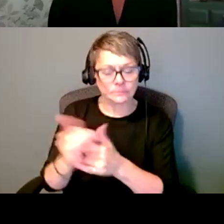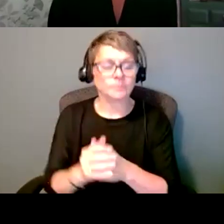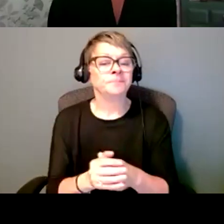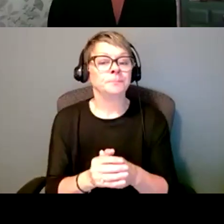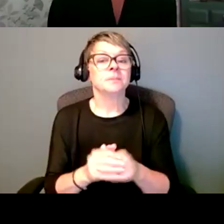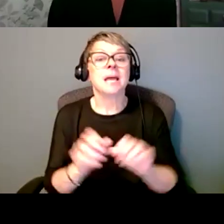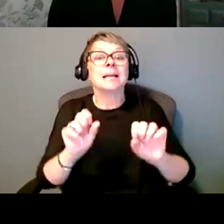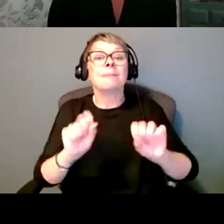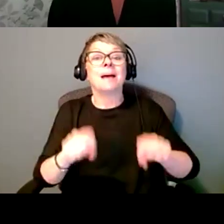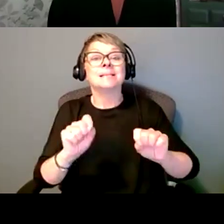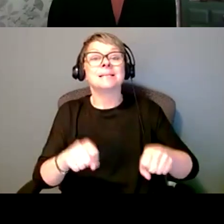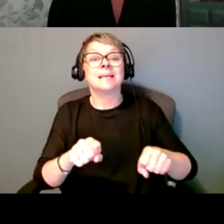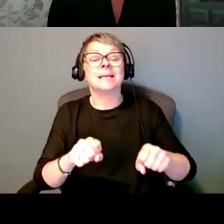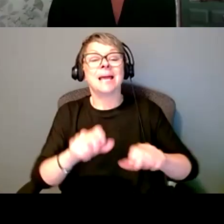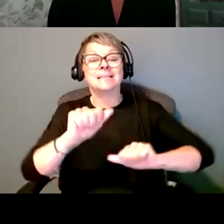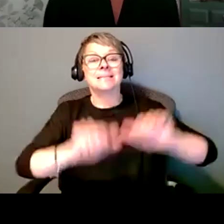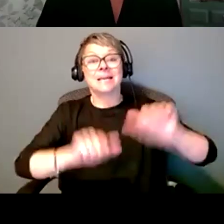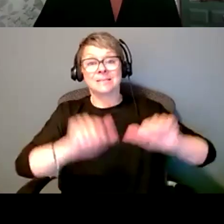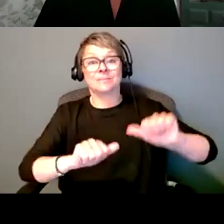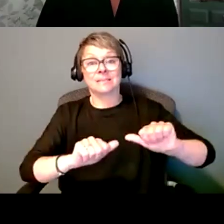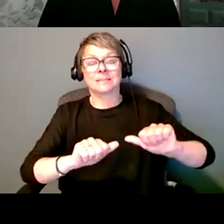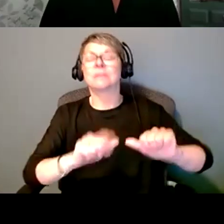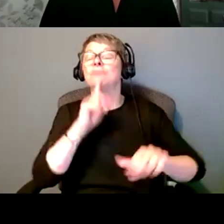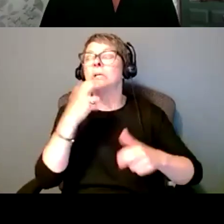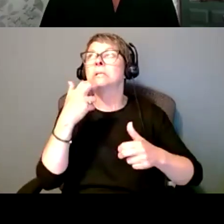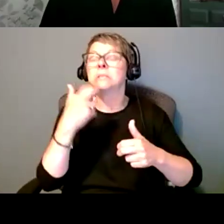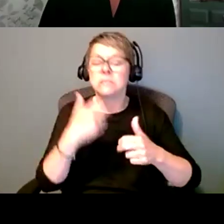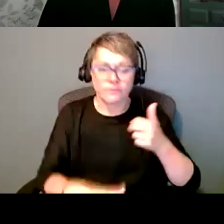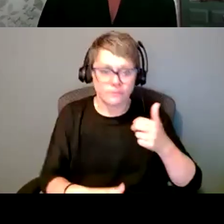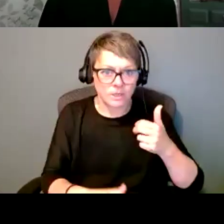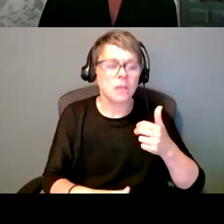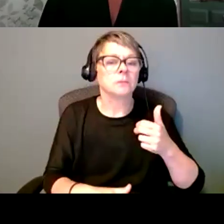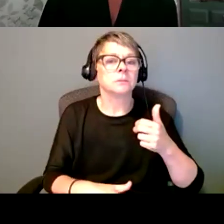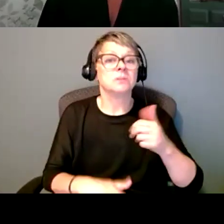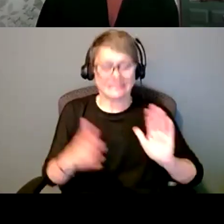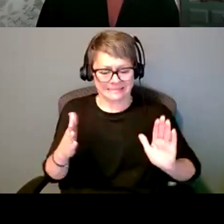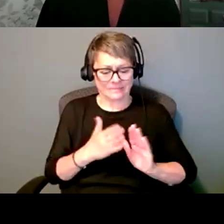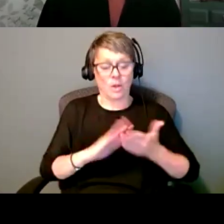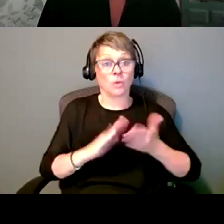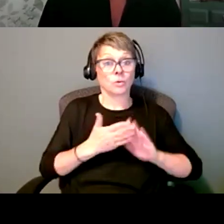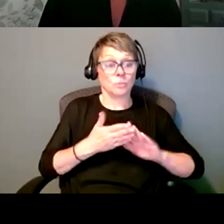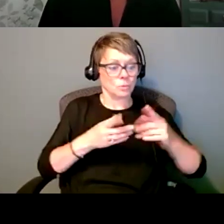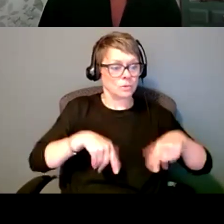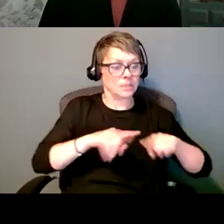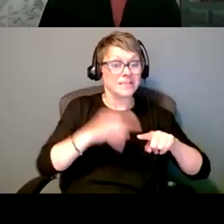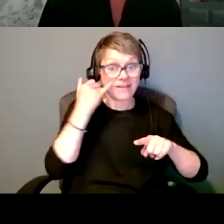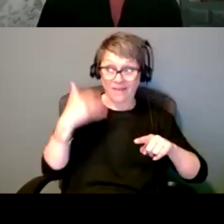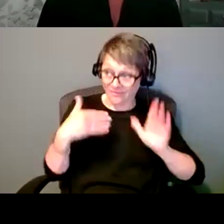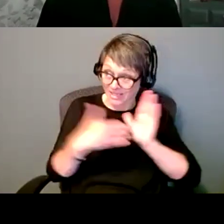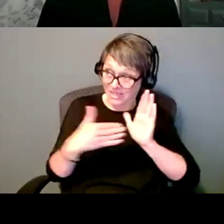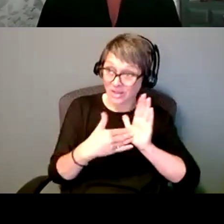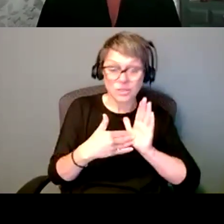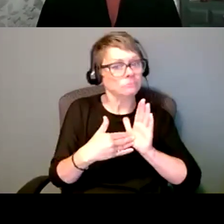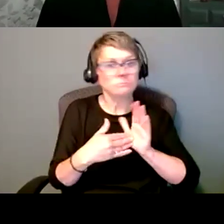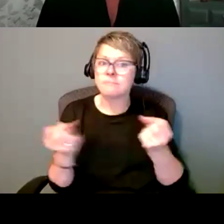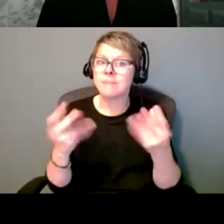Capacity assessments are very difficult to get in rural communities. Having a doctor is very difficult to